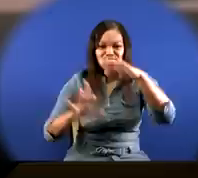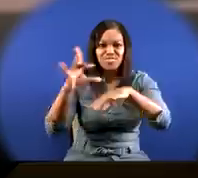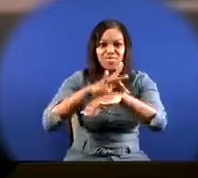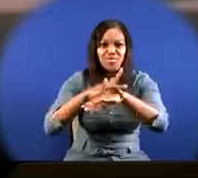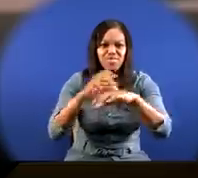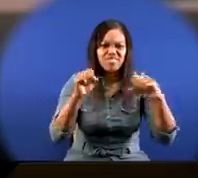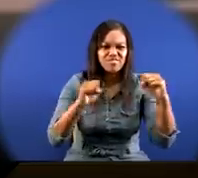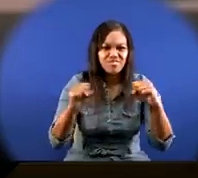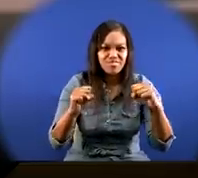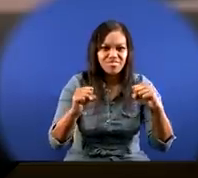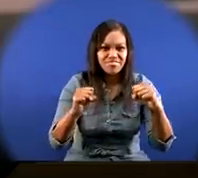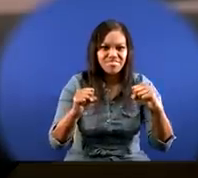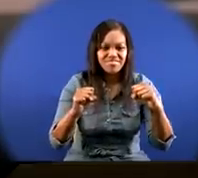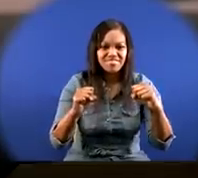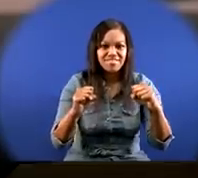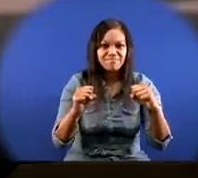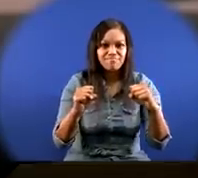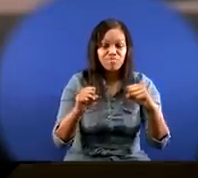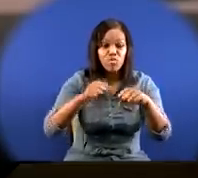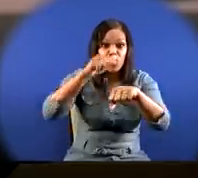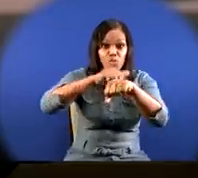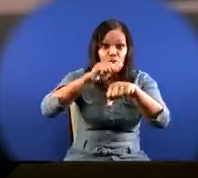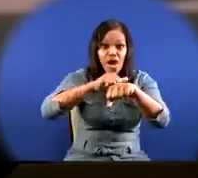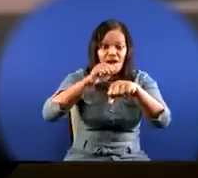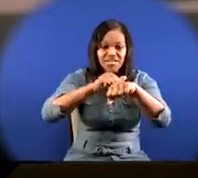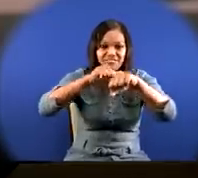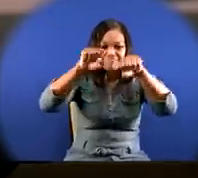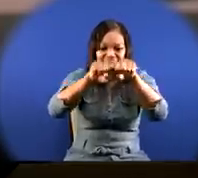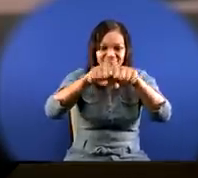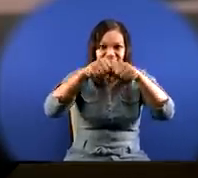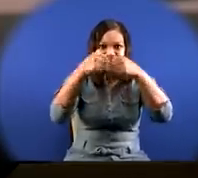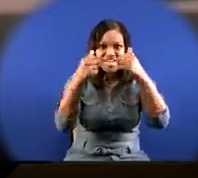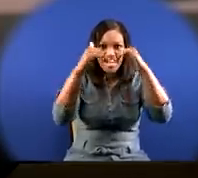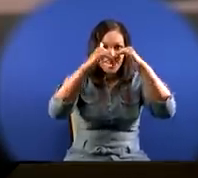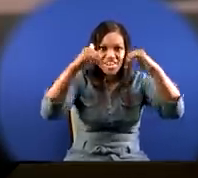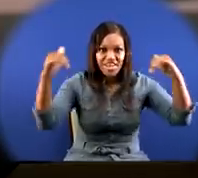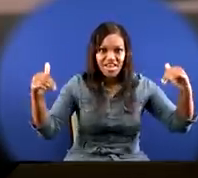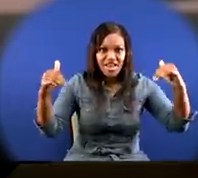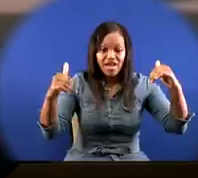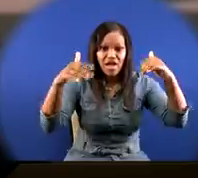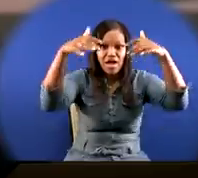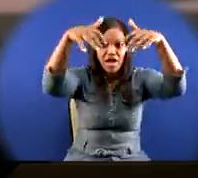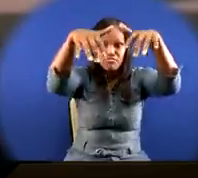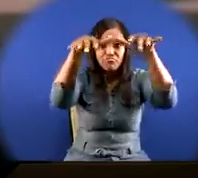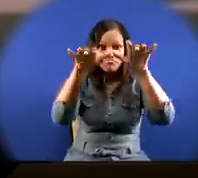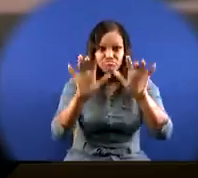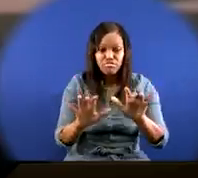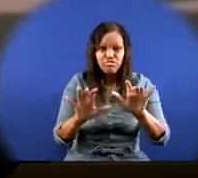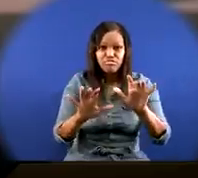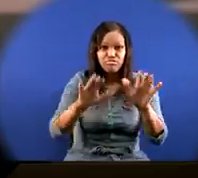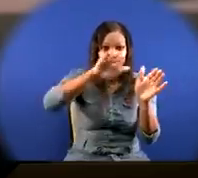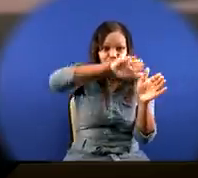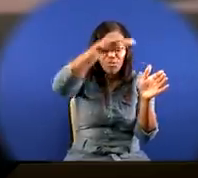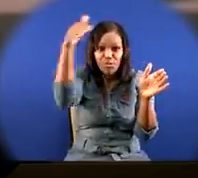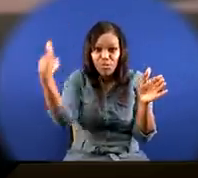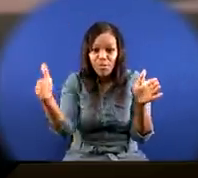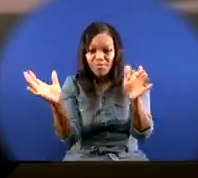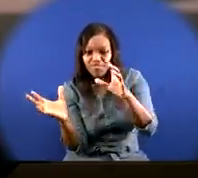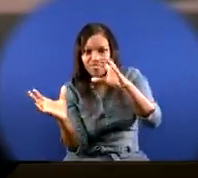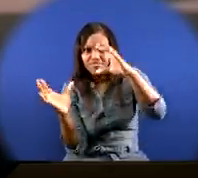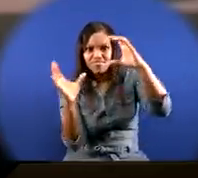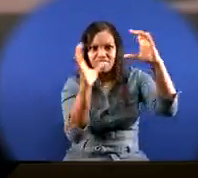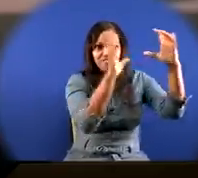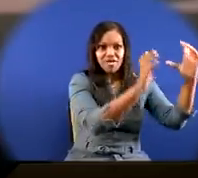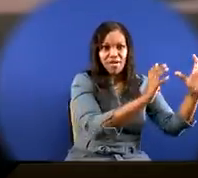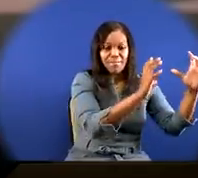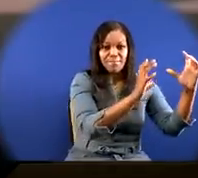shook, the rocks split, and the tombs broke open. The